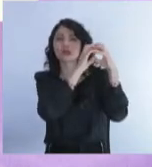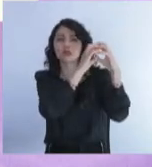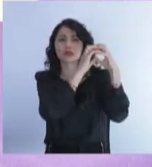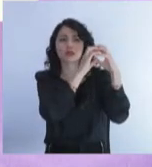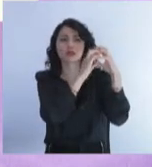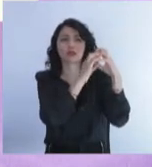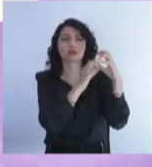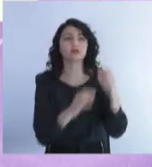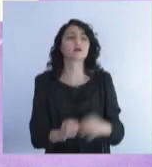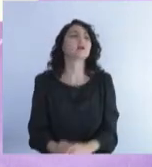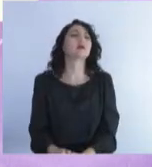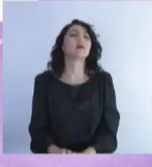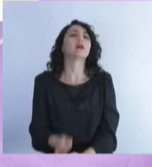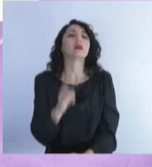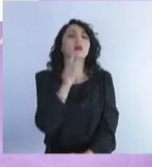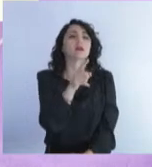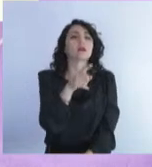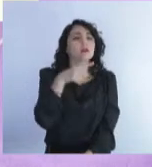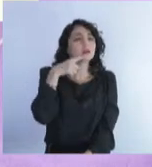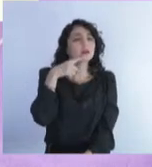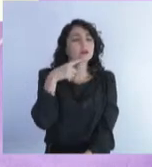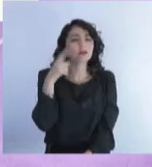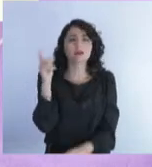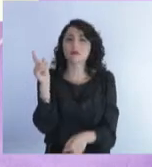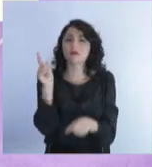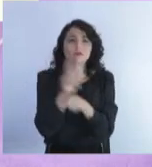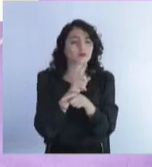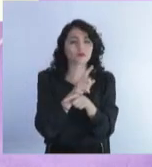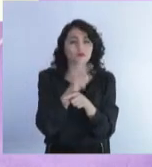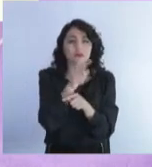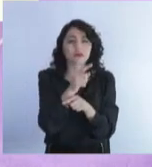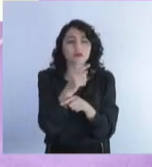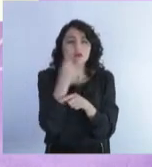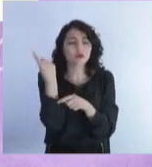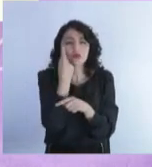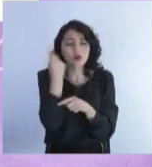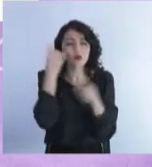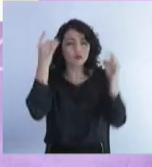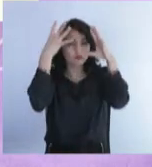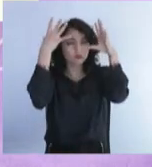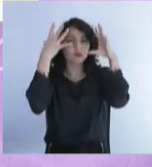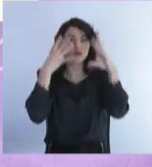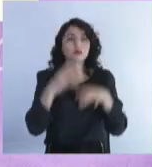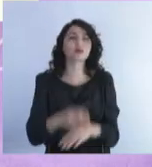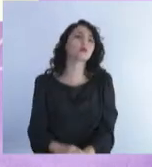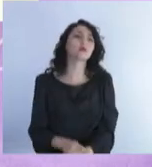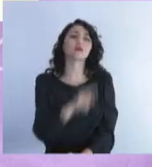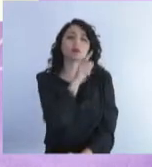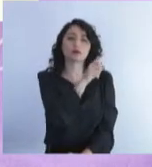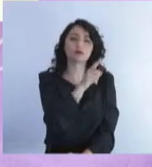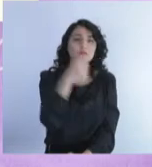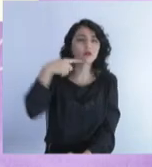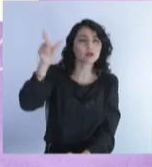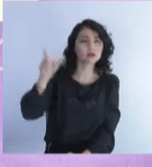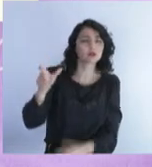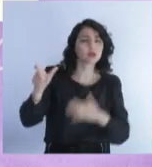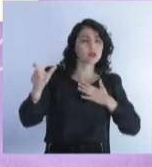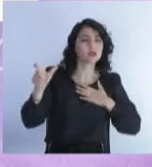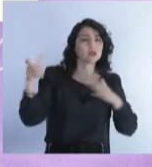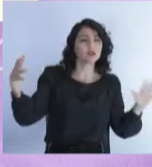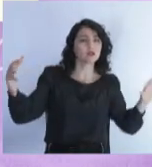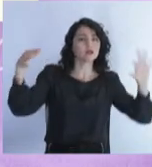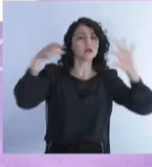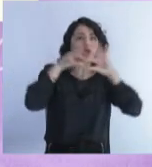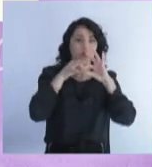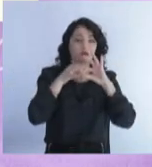link. It's instant, it's unconscious, it's automatic, and it tells us what the other person is feeling, what the other person